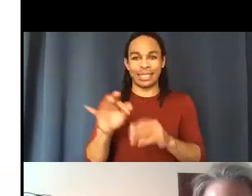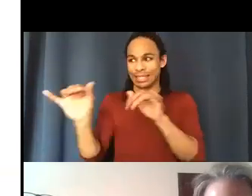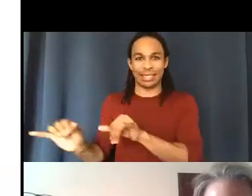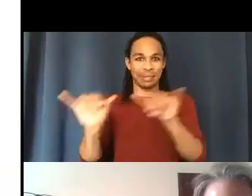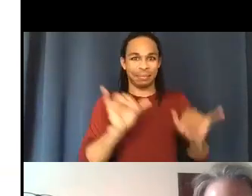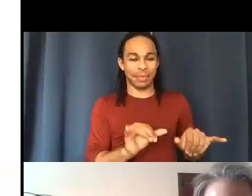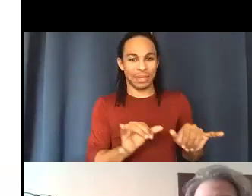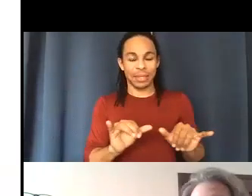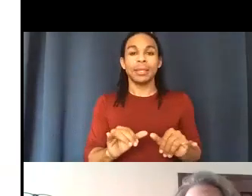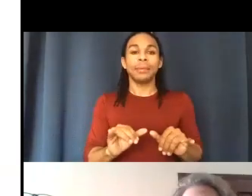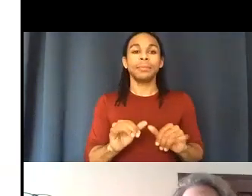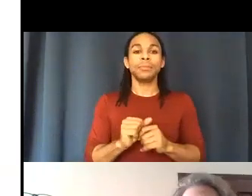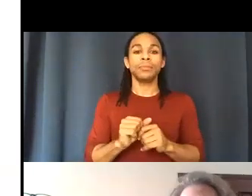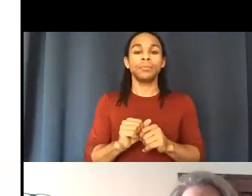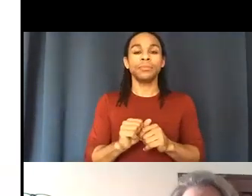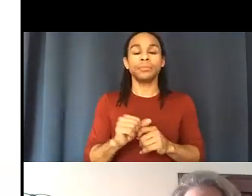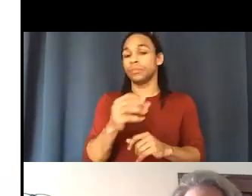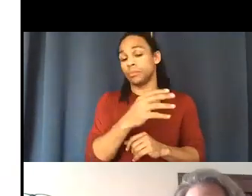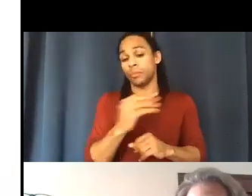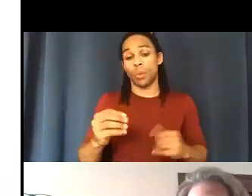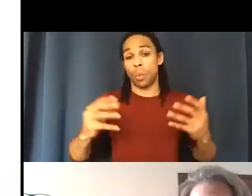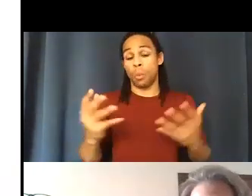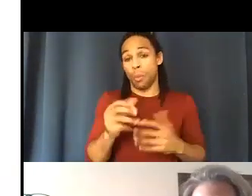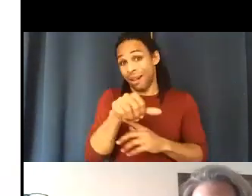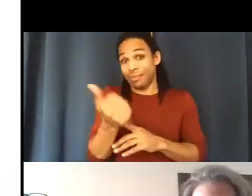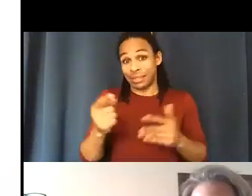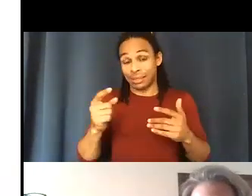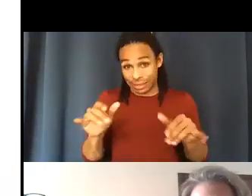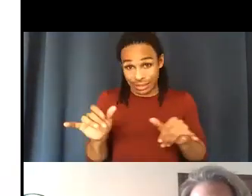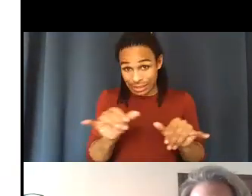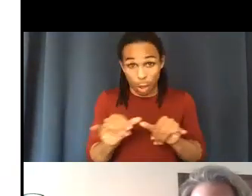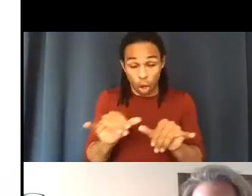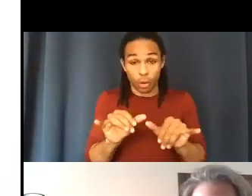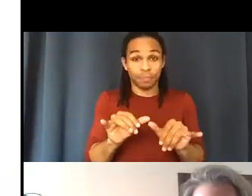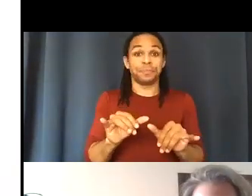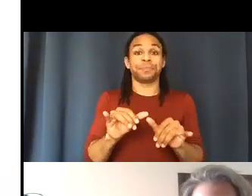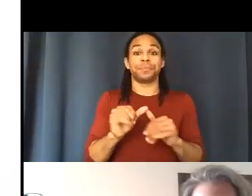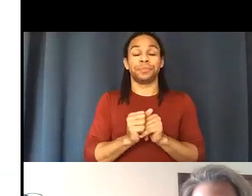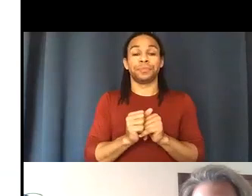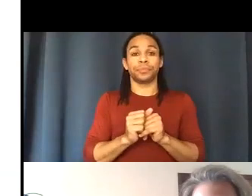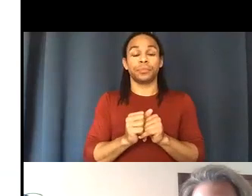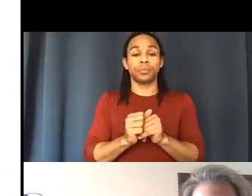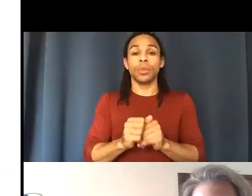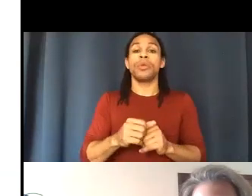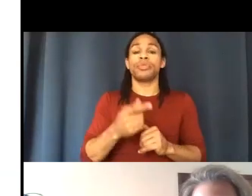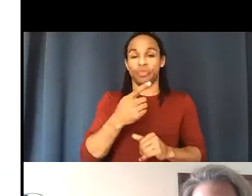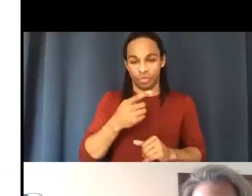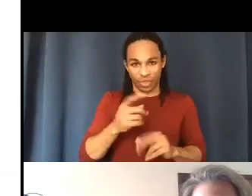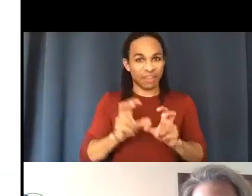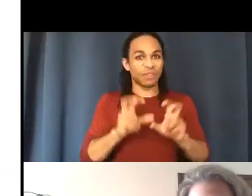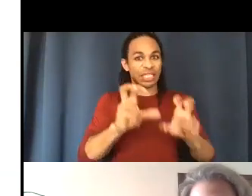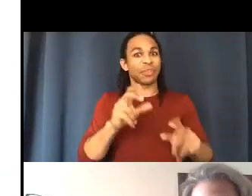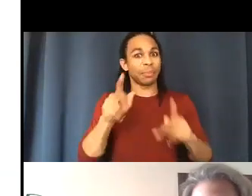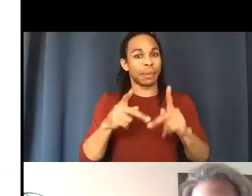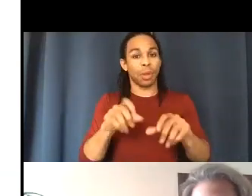similar to Ebola is that the investments that are being made around the world during the COVID-19 outbreak are not coming to cities